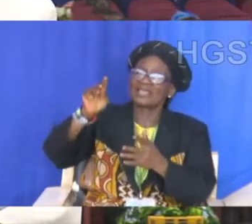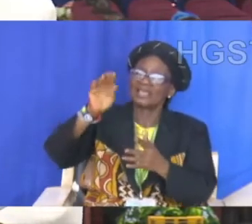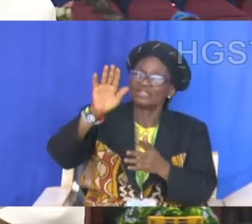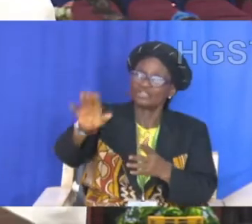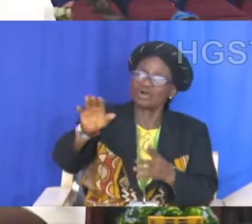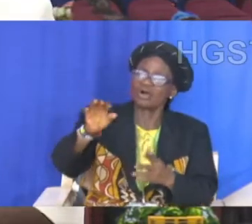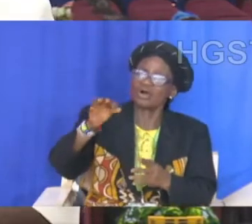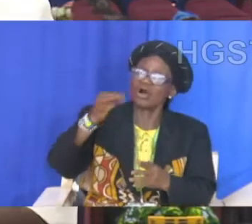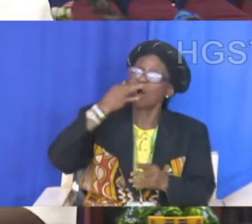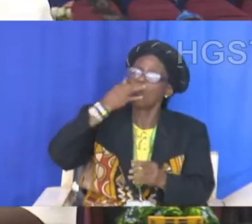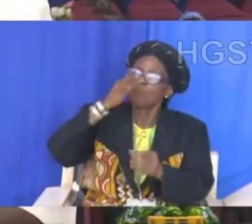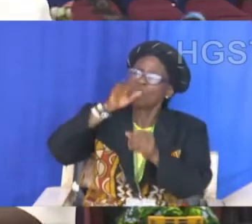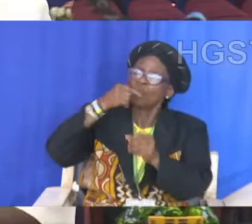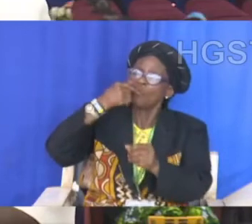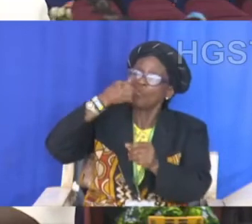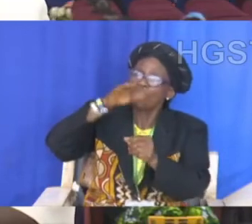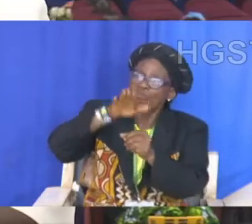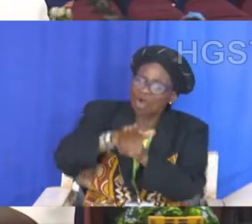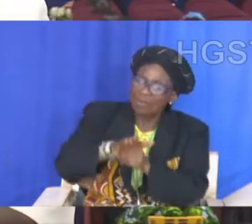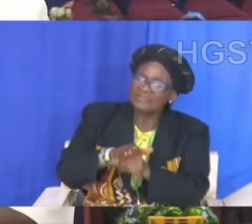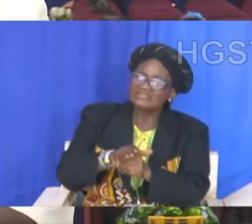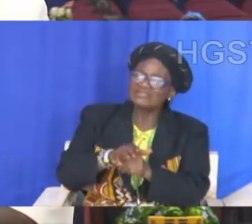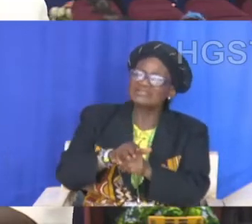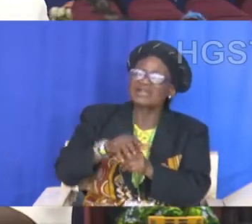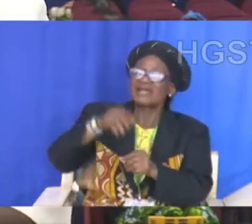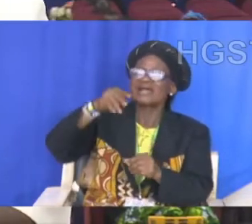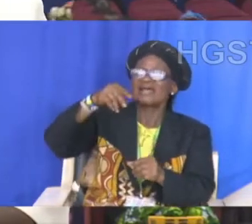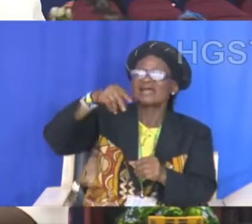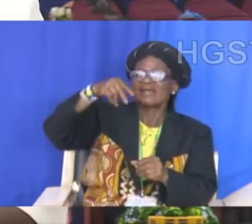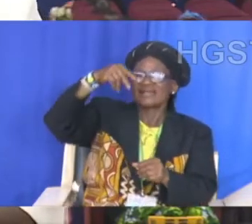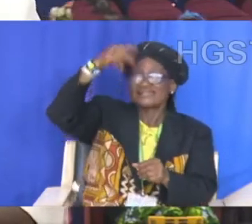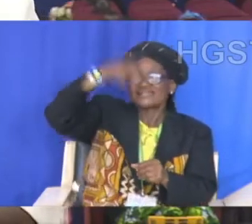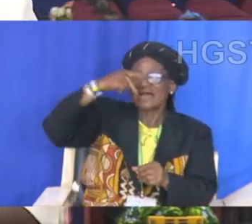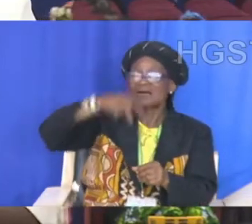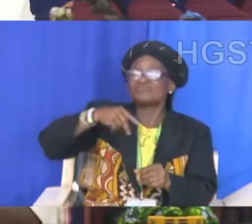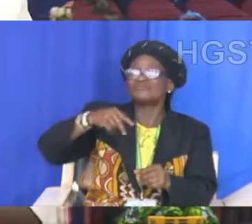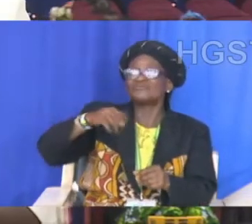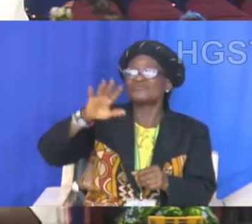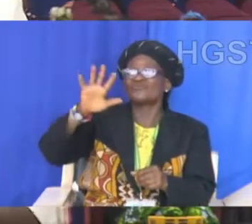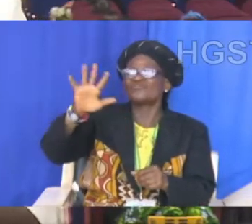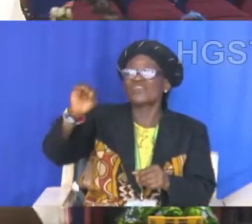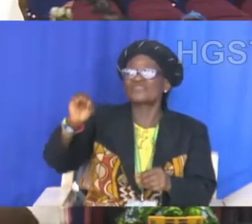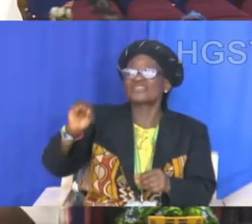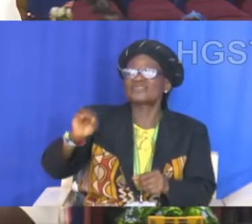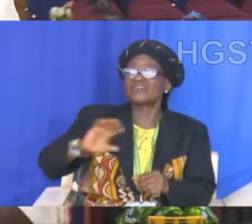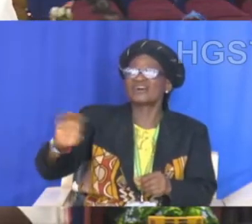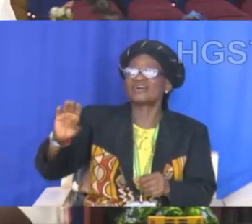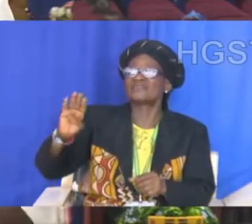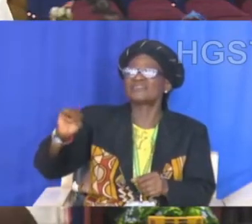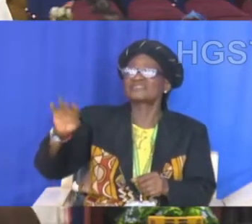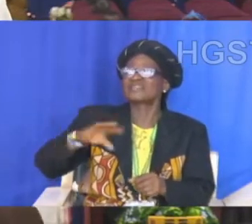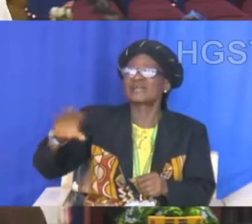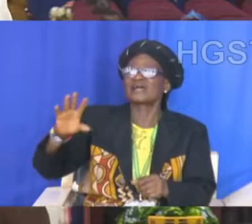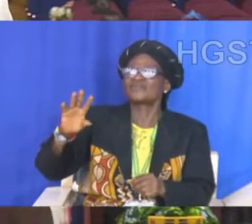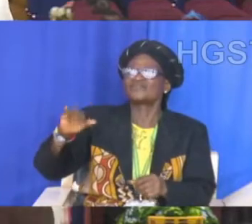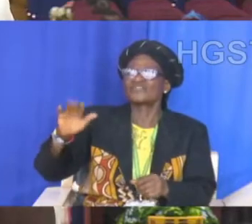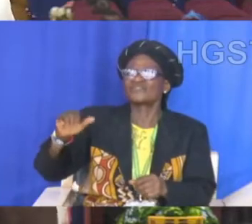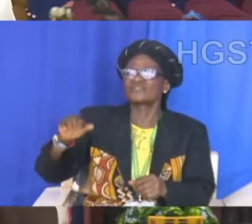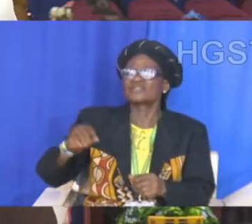Psalm 50, verses 14 and 15. Psalm 50, 14 and 15. Pay your